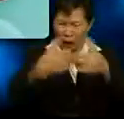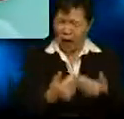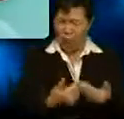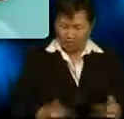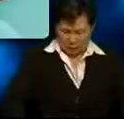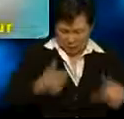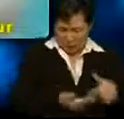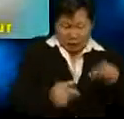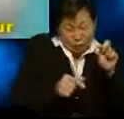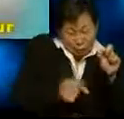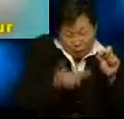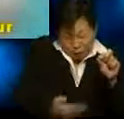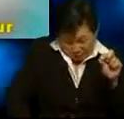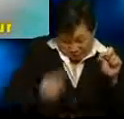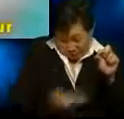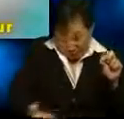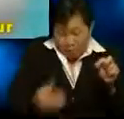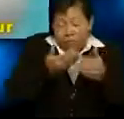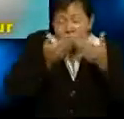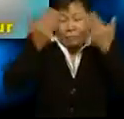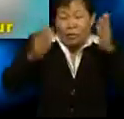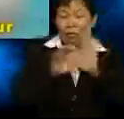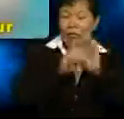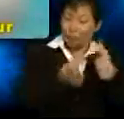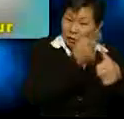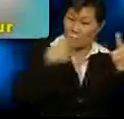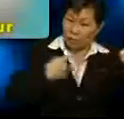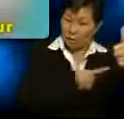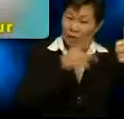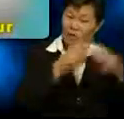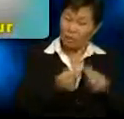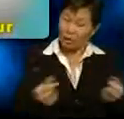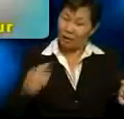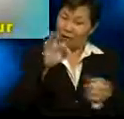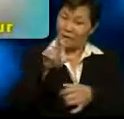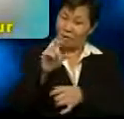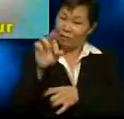organisms breathe. First, we need flour,